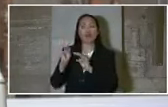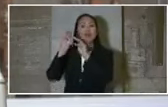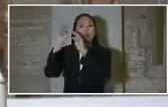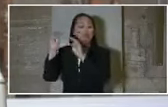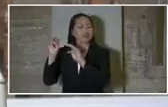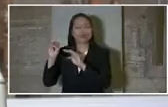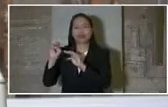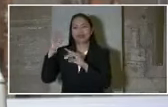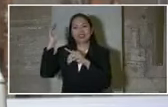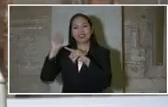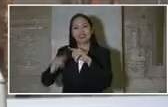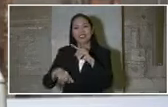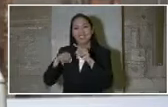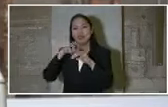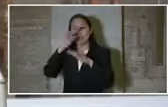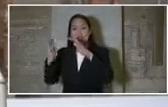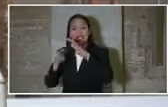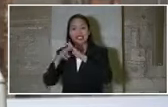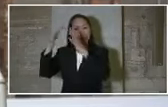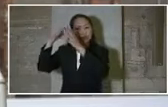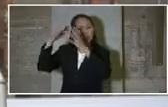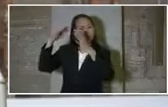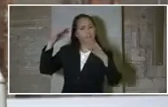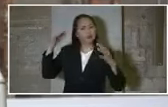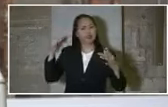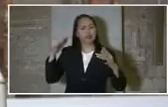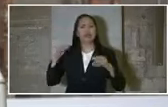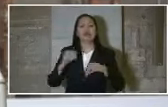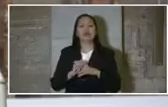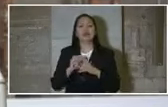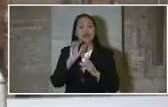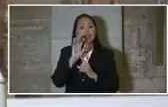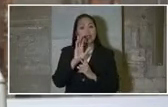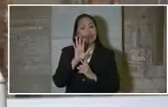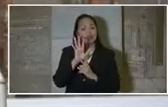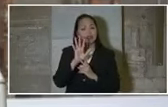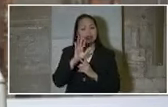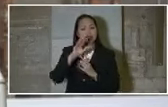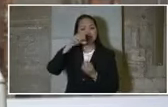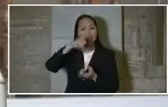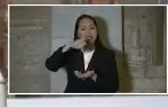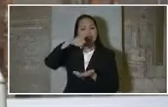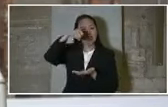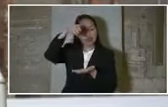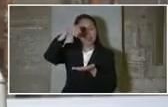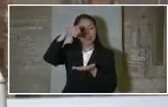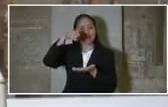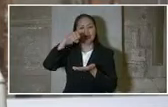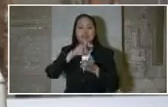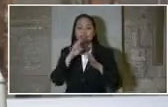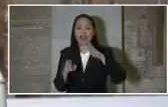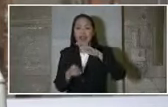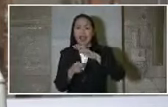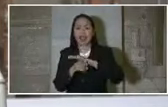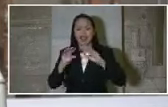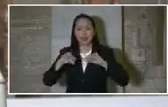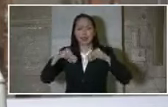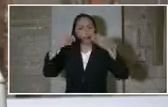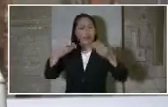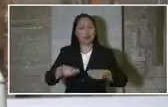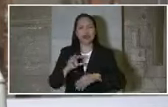hidden, nor do they light a lamp and then put it under a bushel basket. It